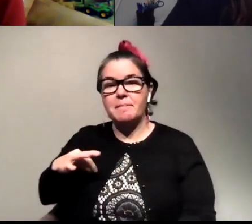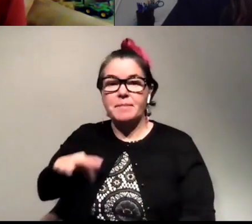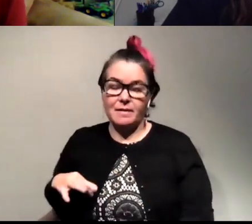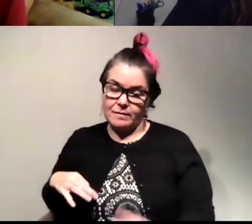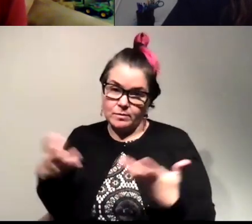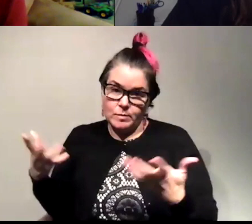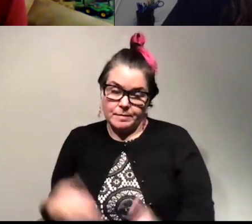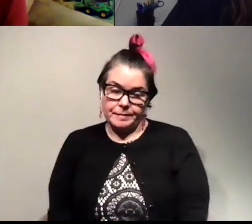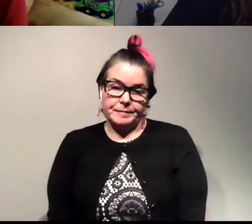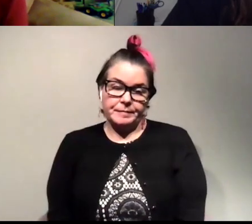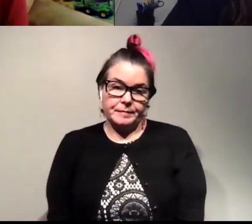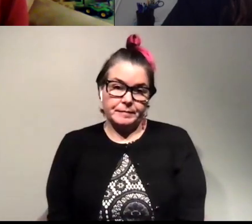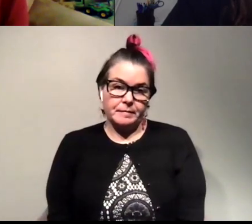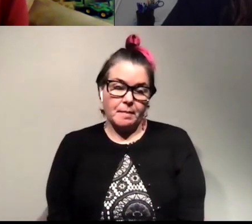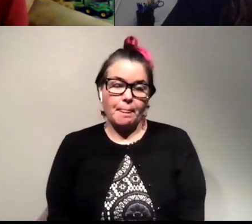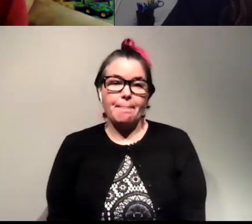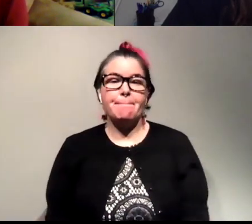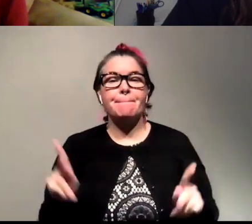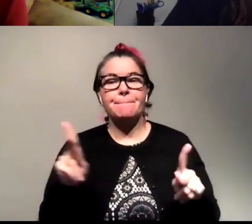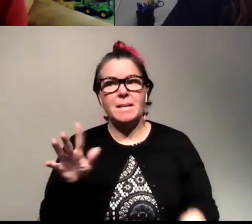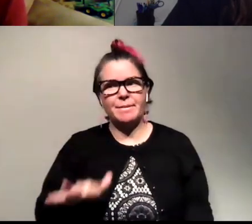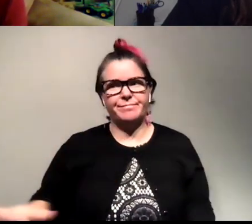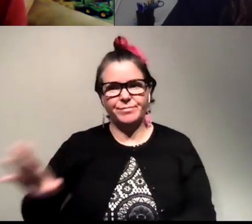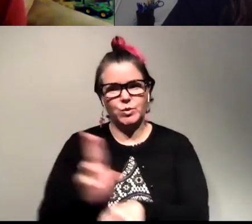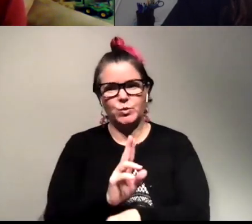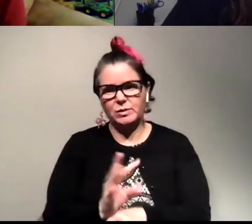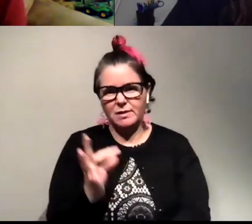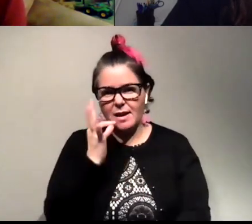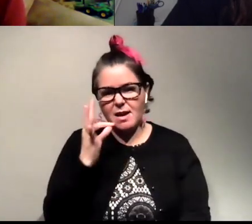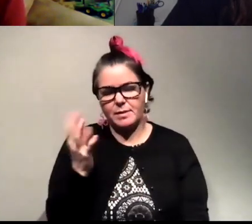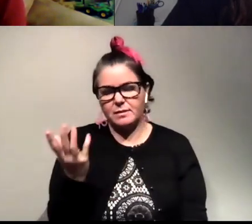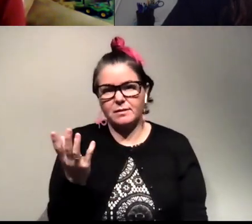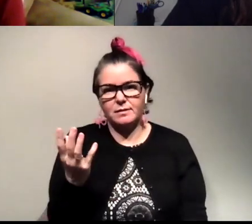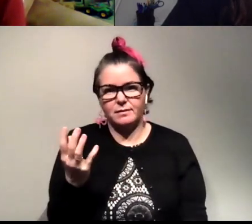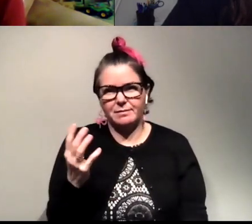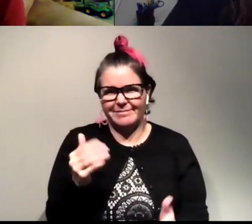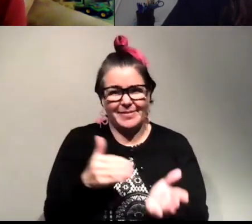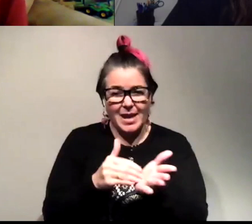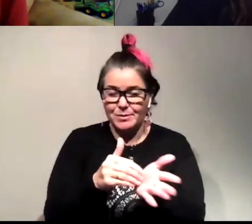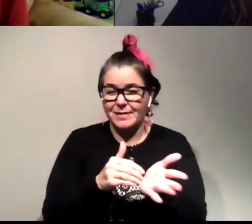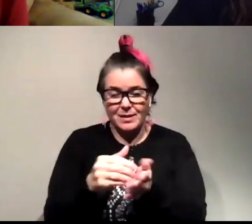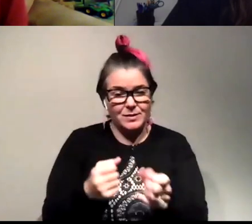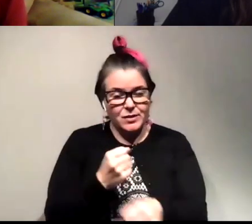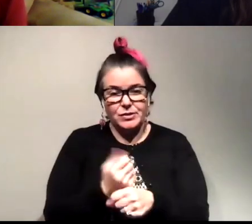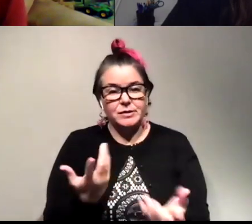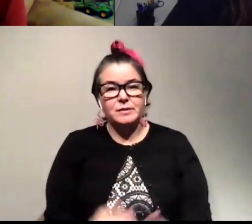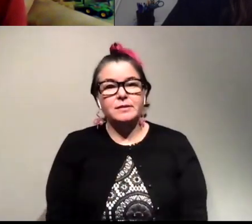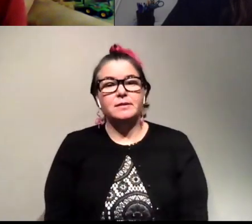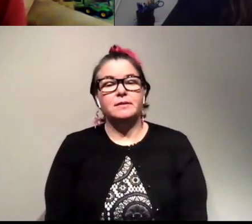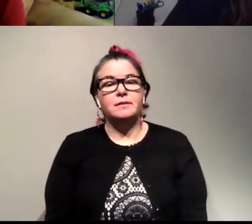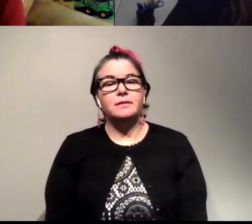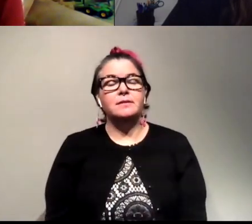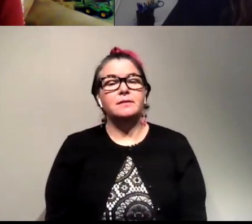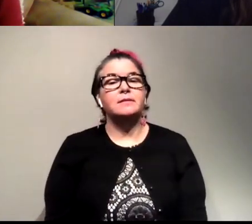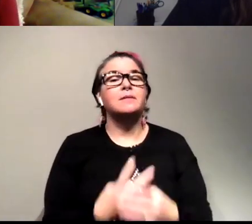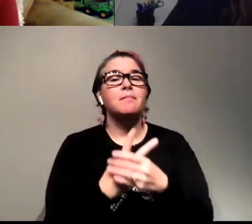effects? So people have been using cannabis or marijuana for thousands of years, both